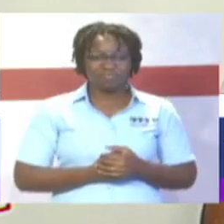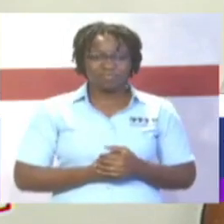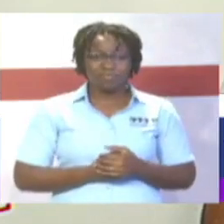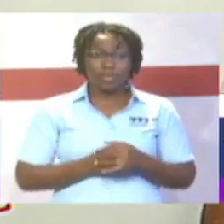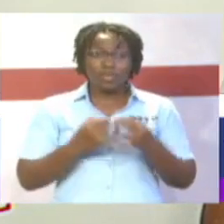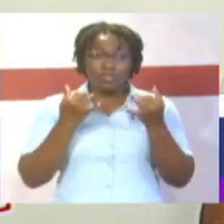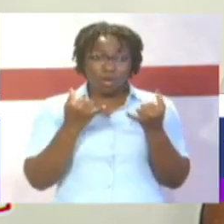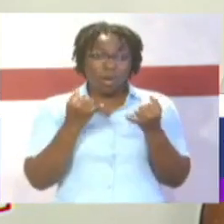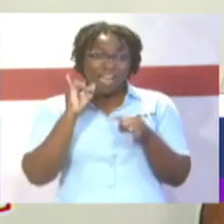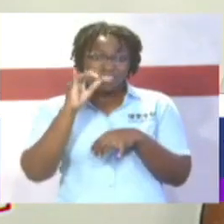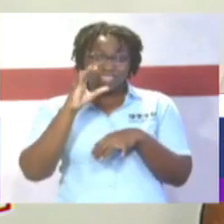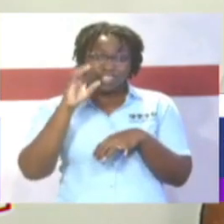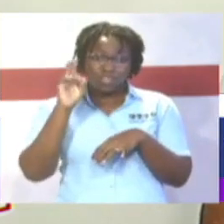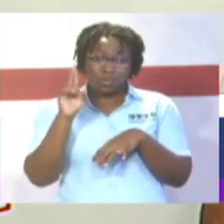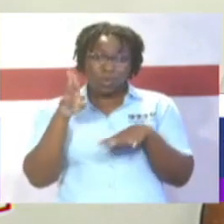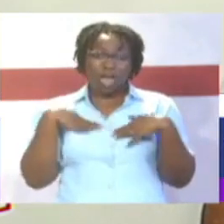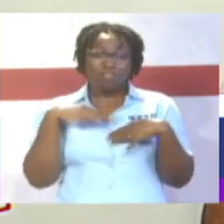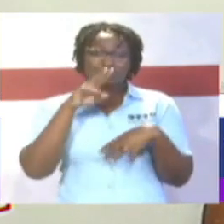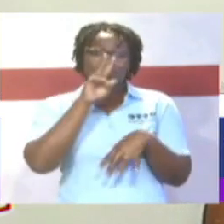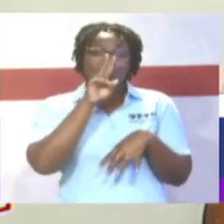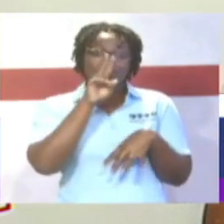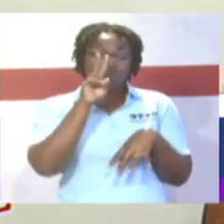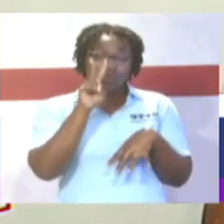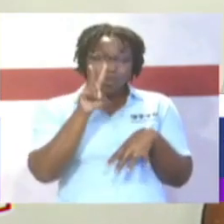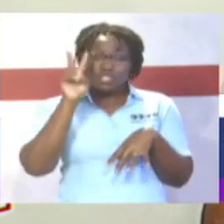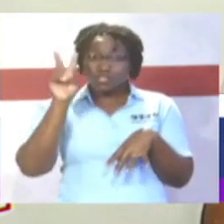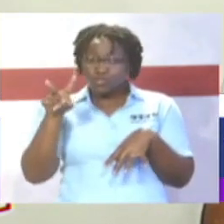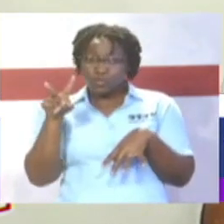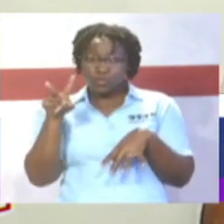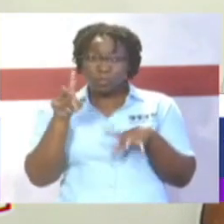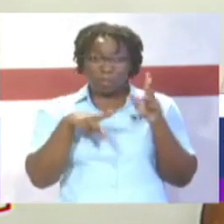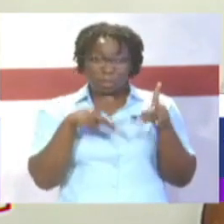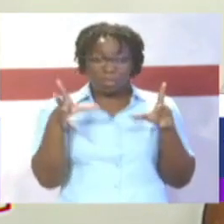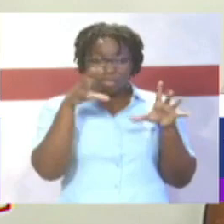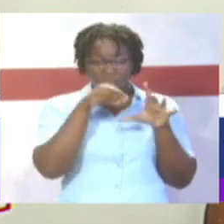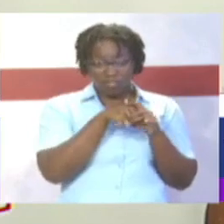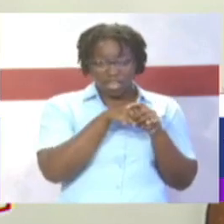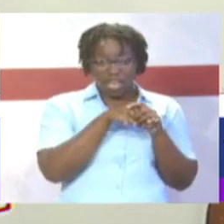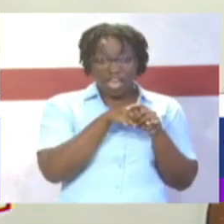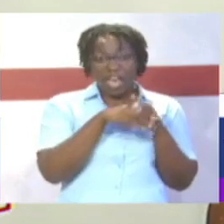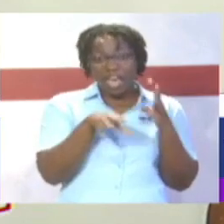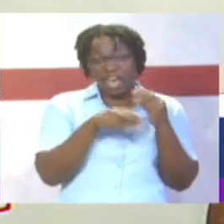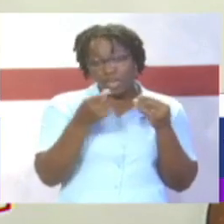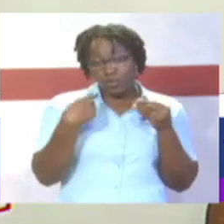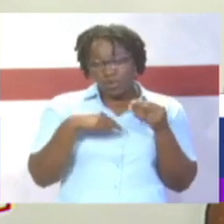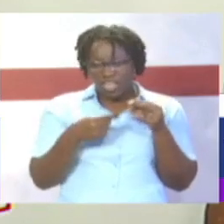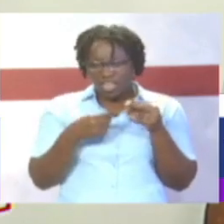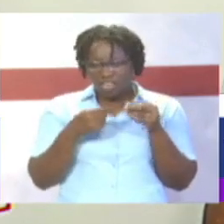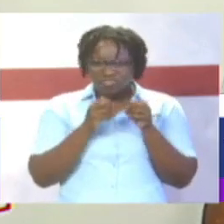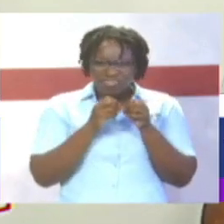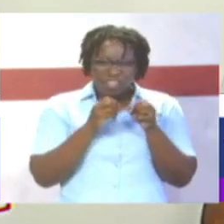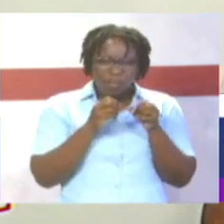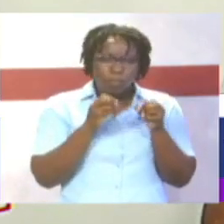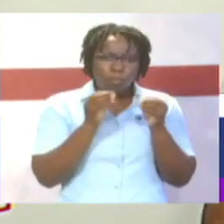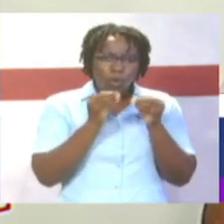22 patients, and we have recently extended and increased our capacity to house